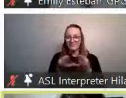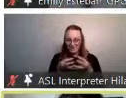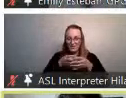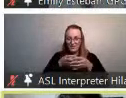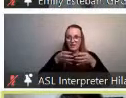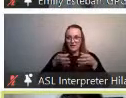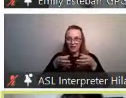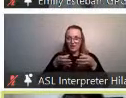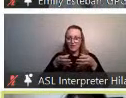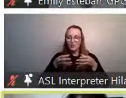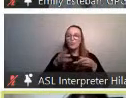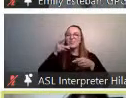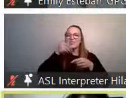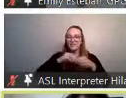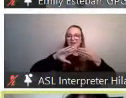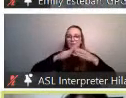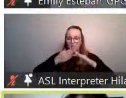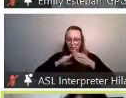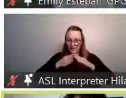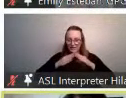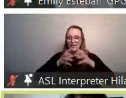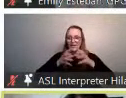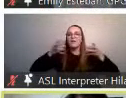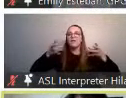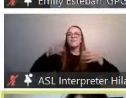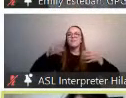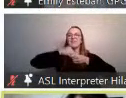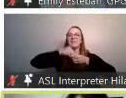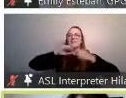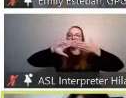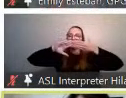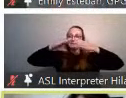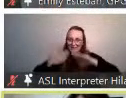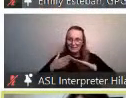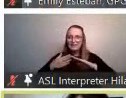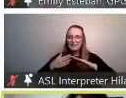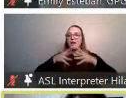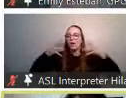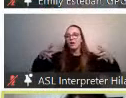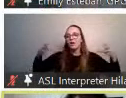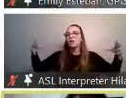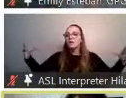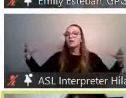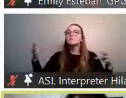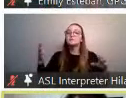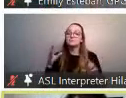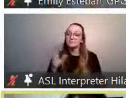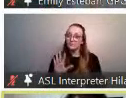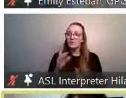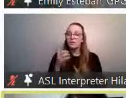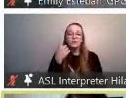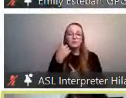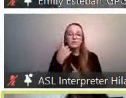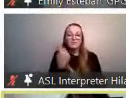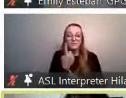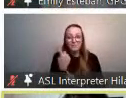a community, of a city, right? Because I think one of the things that we have figured